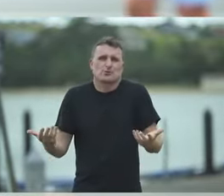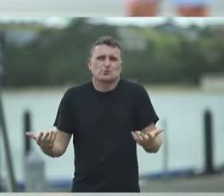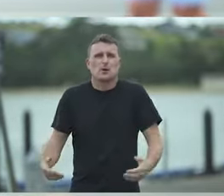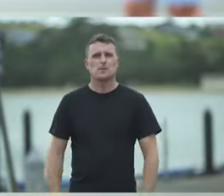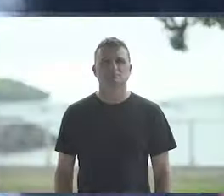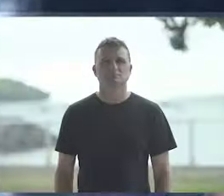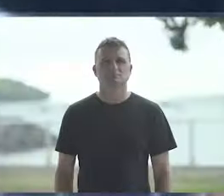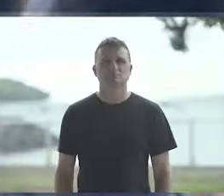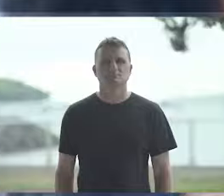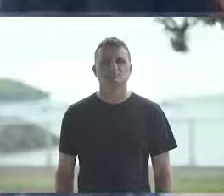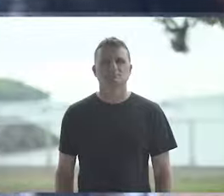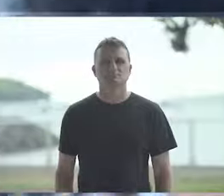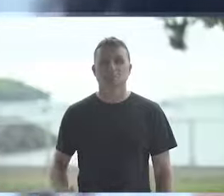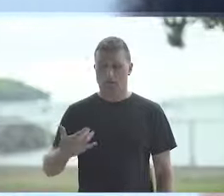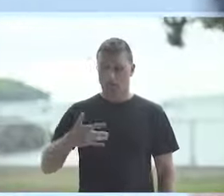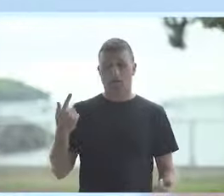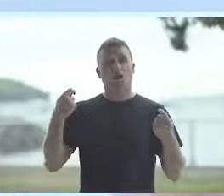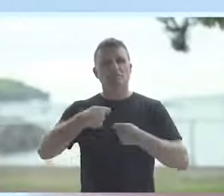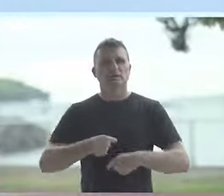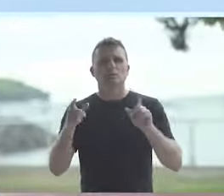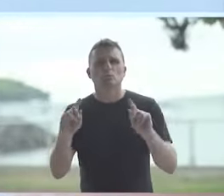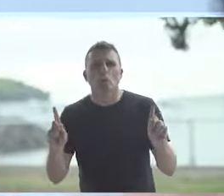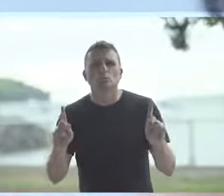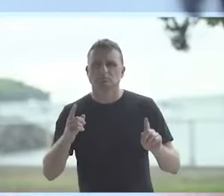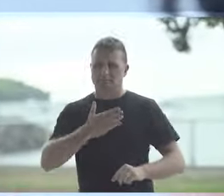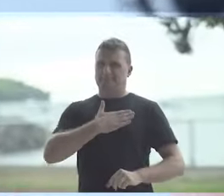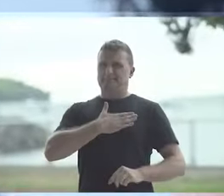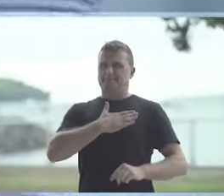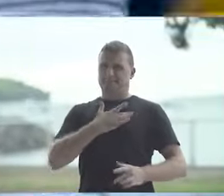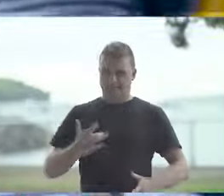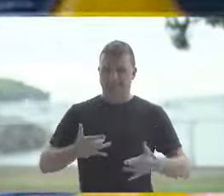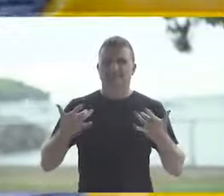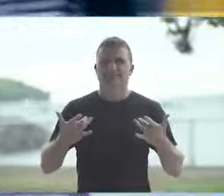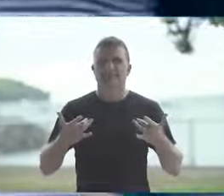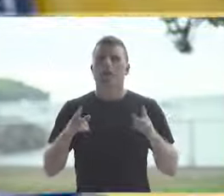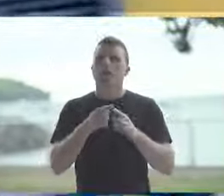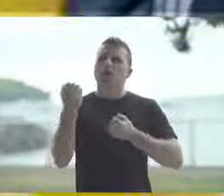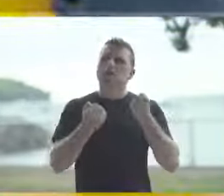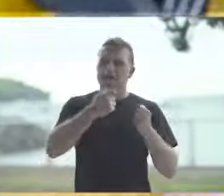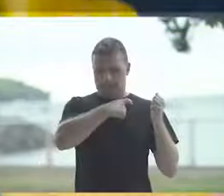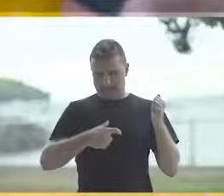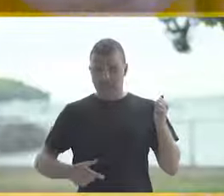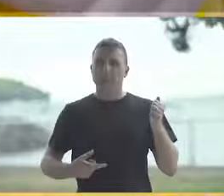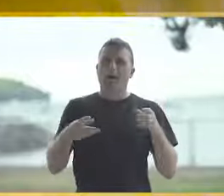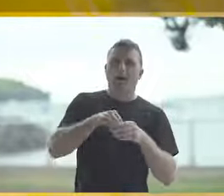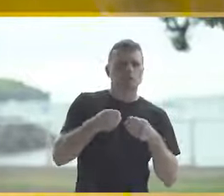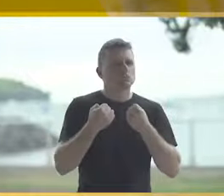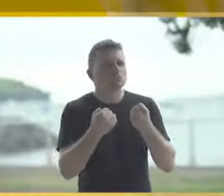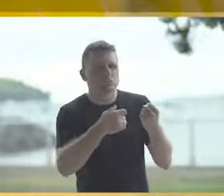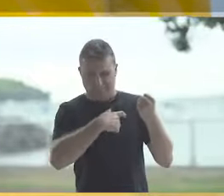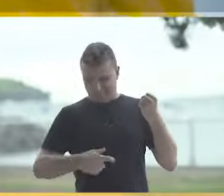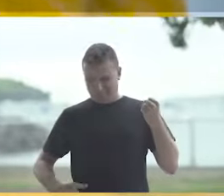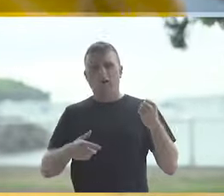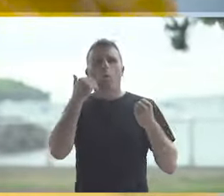anyway. Life jackets save lives. Think of it a bit like a seatbelt. You wouldn't wait until a crash to put one